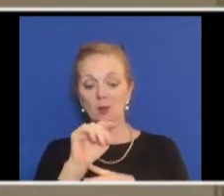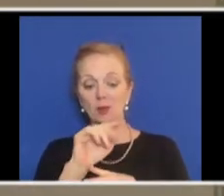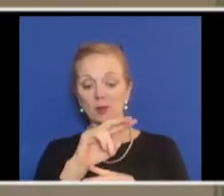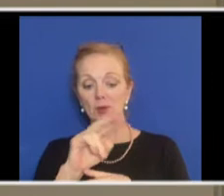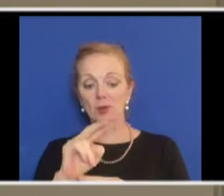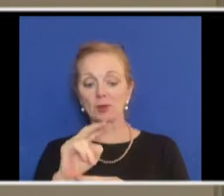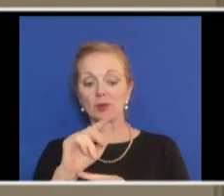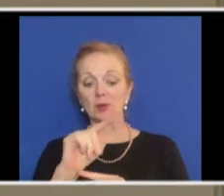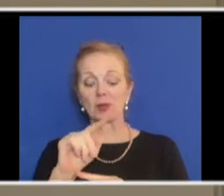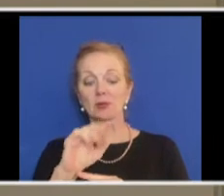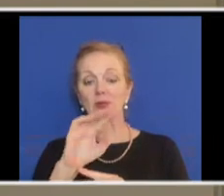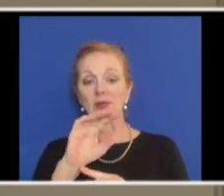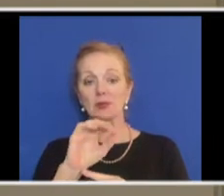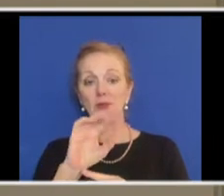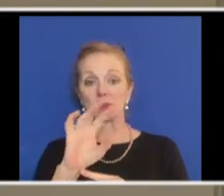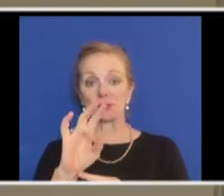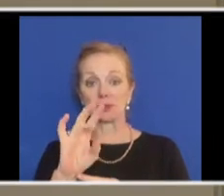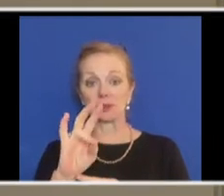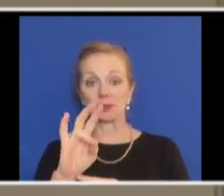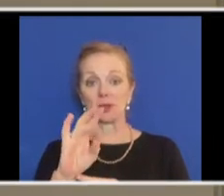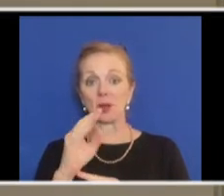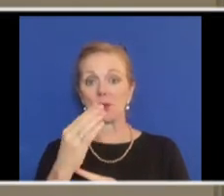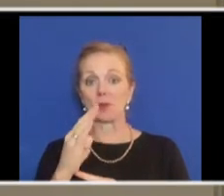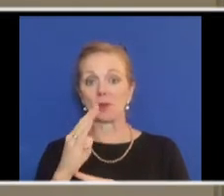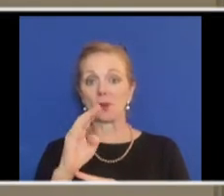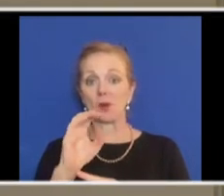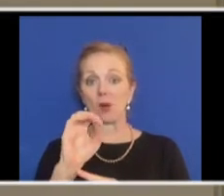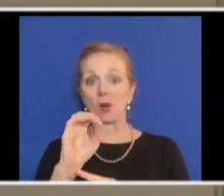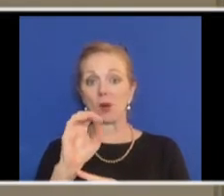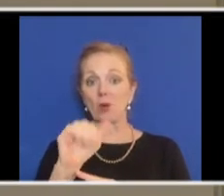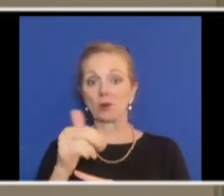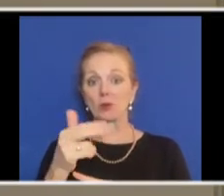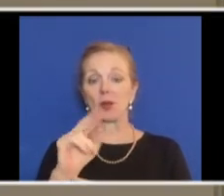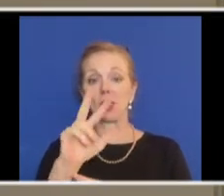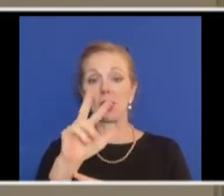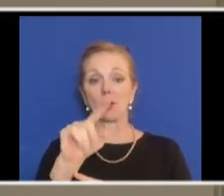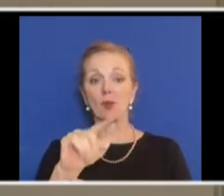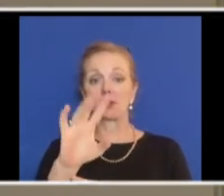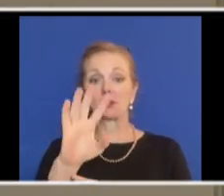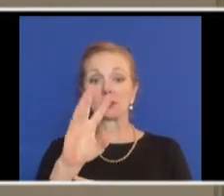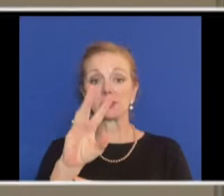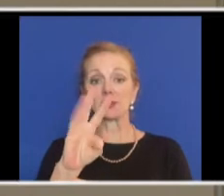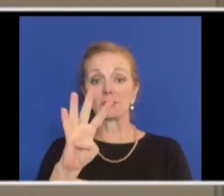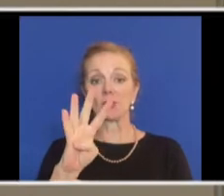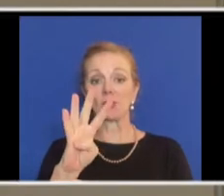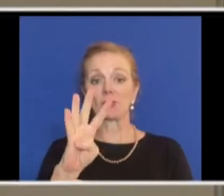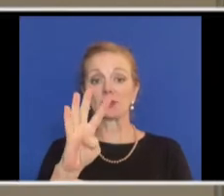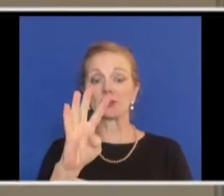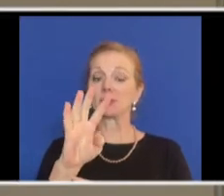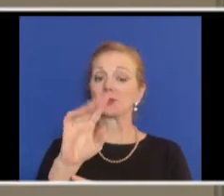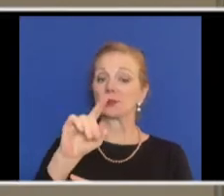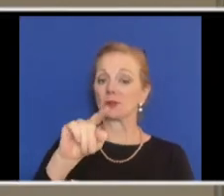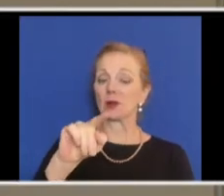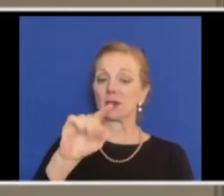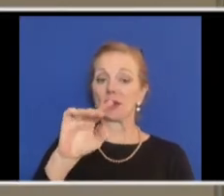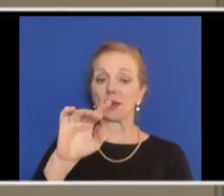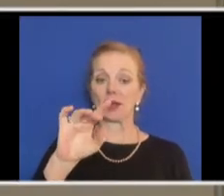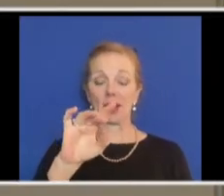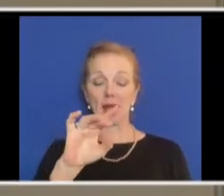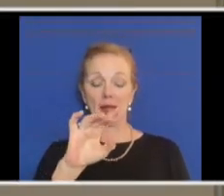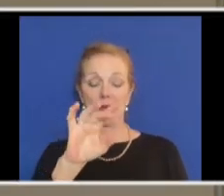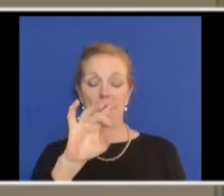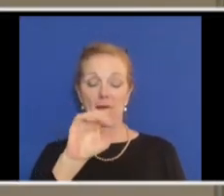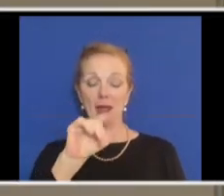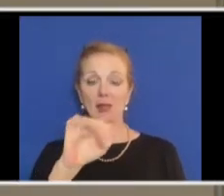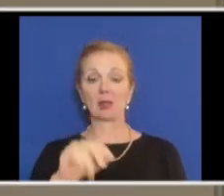2022-077 by Blue Ocean for approximately 3.64 Acres uh located on the north